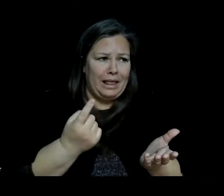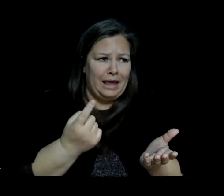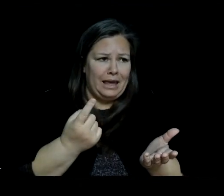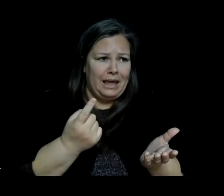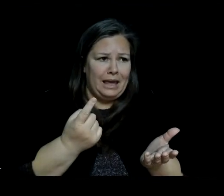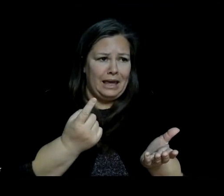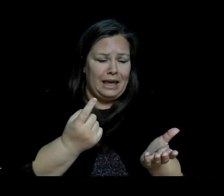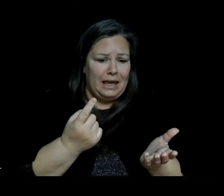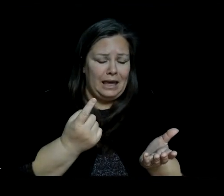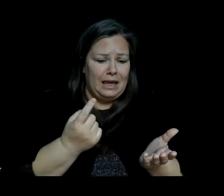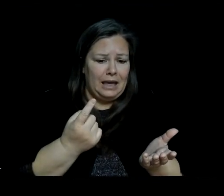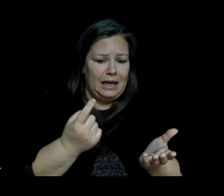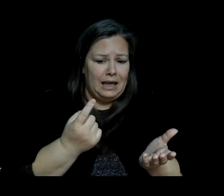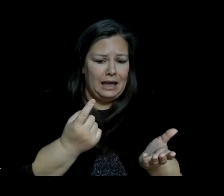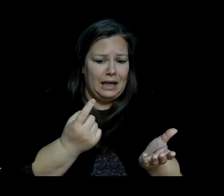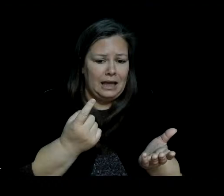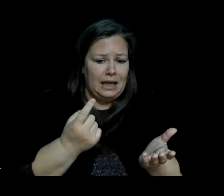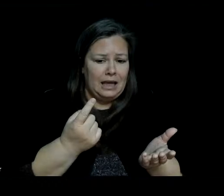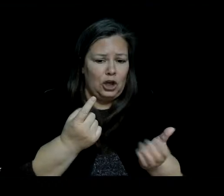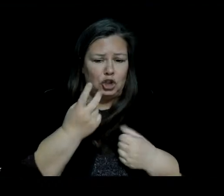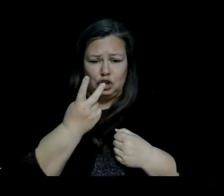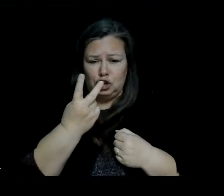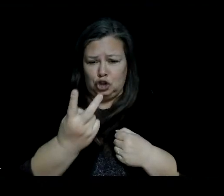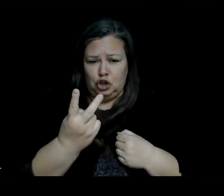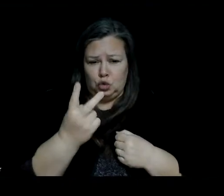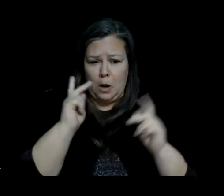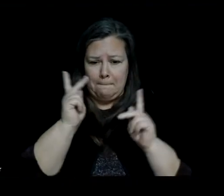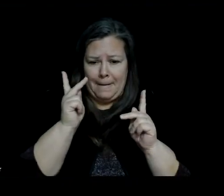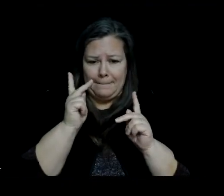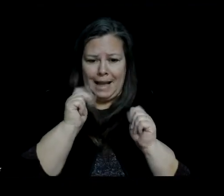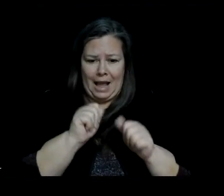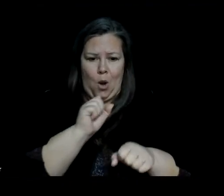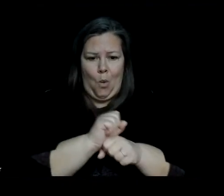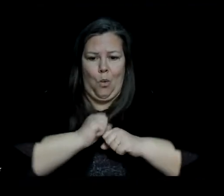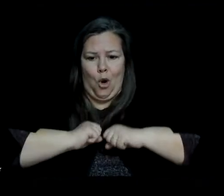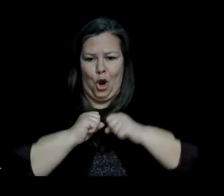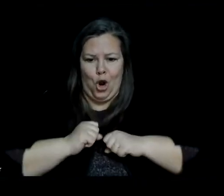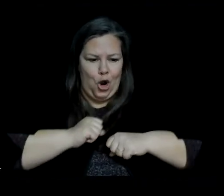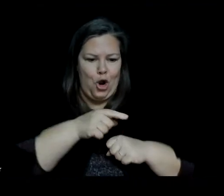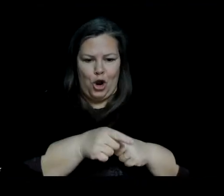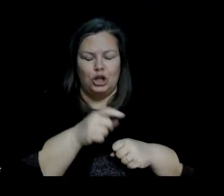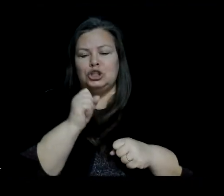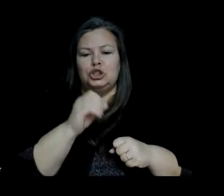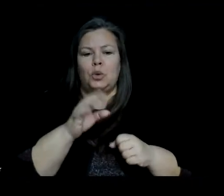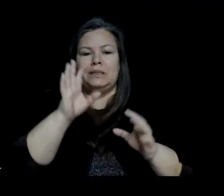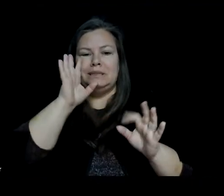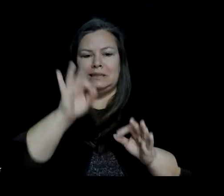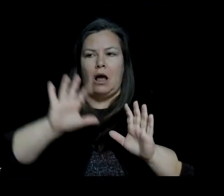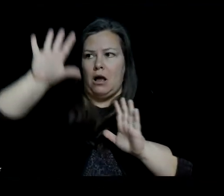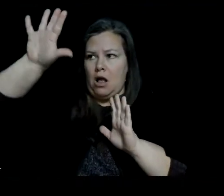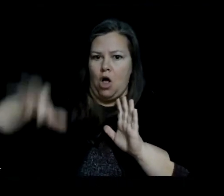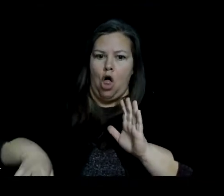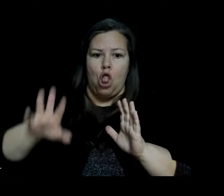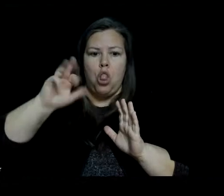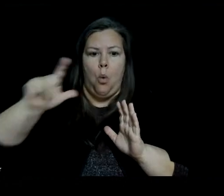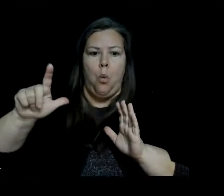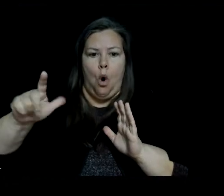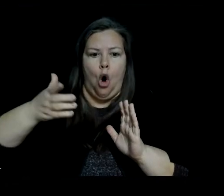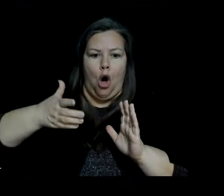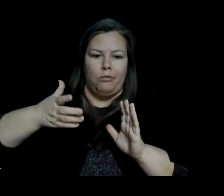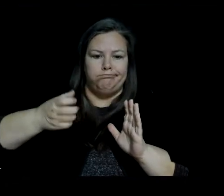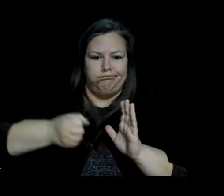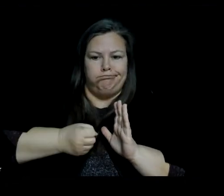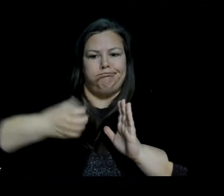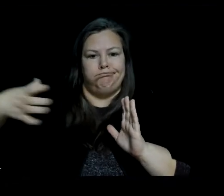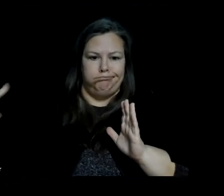the agency, 2 people can barely fit comfortably in there, so they would just knock out a wall next to it. That's being used for,